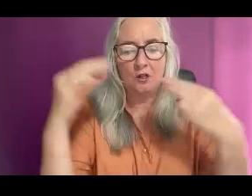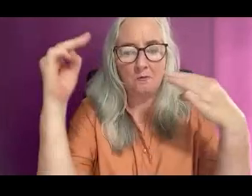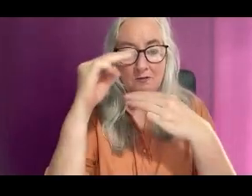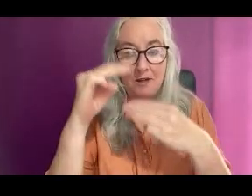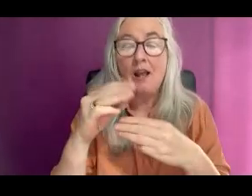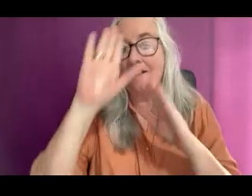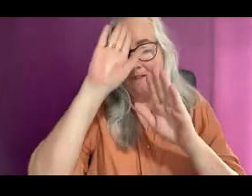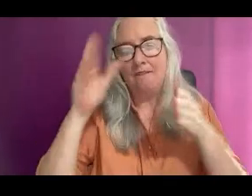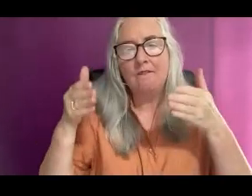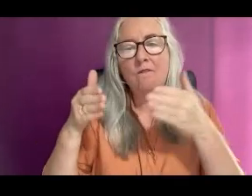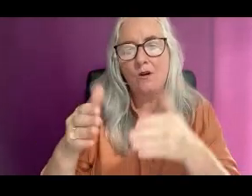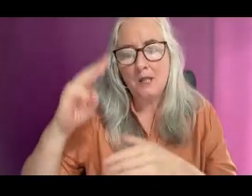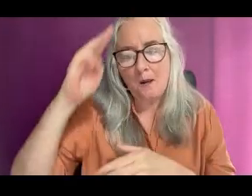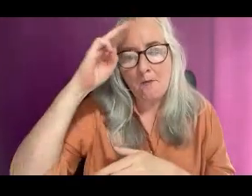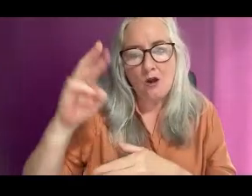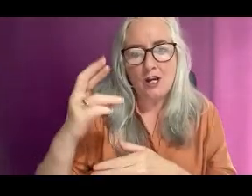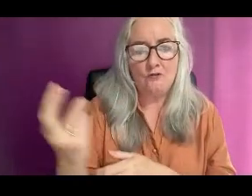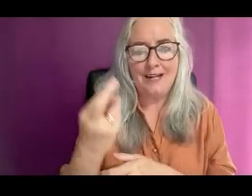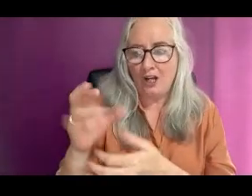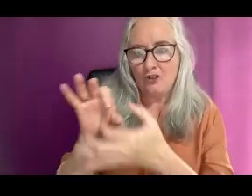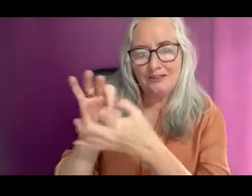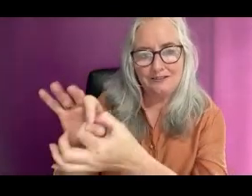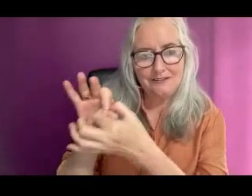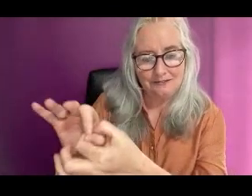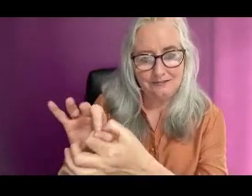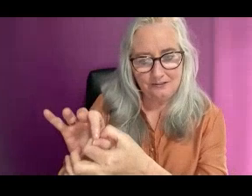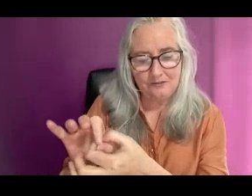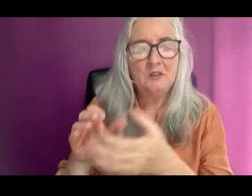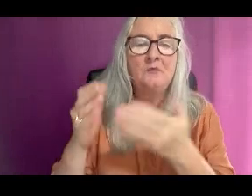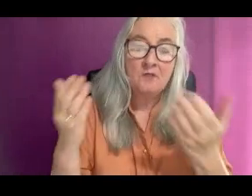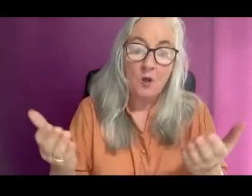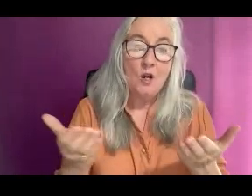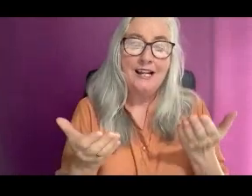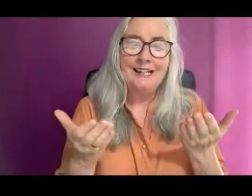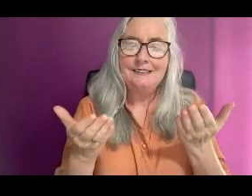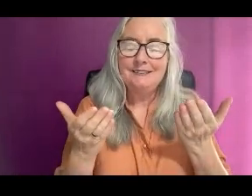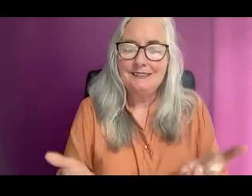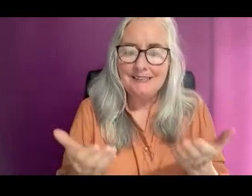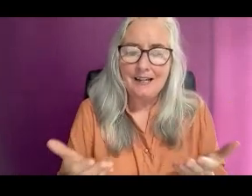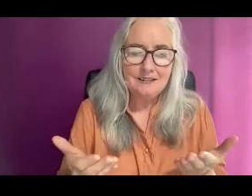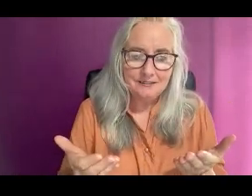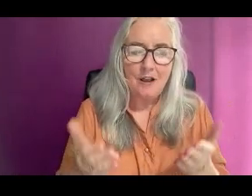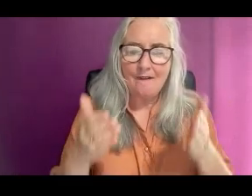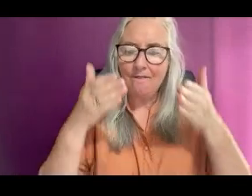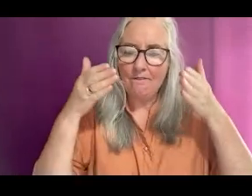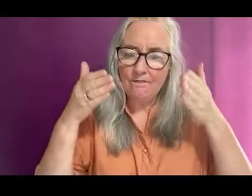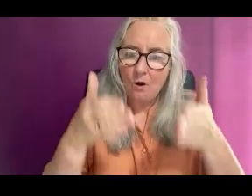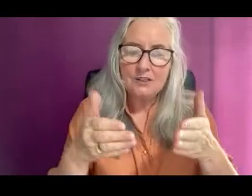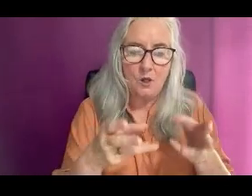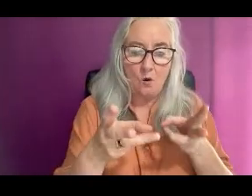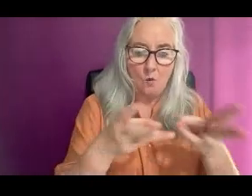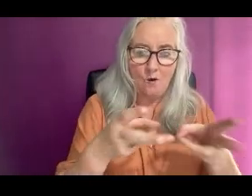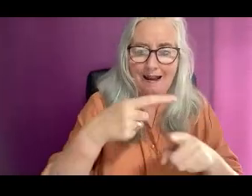in employer relations. So today is really the focus is going to be on work and